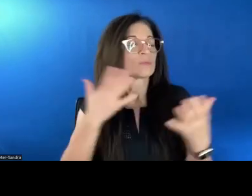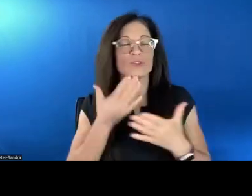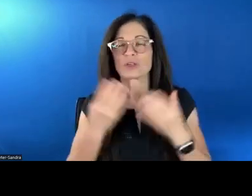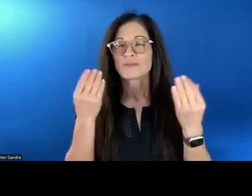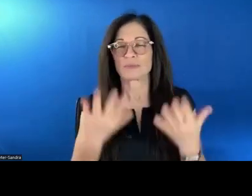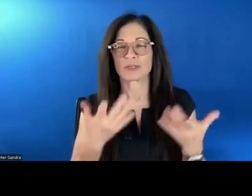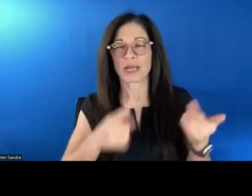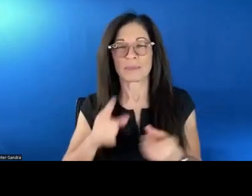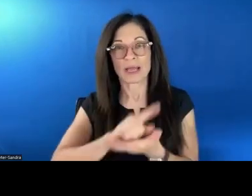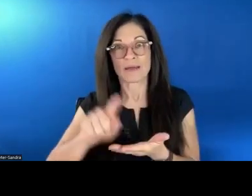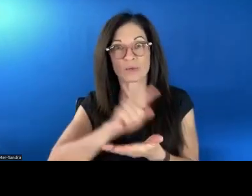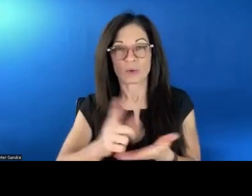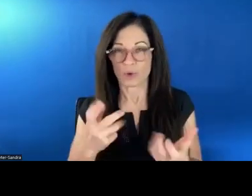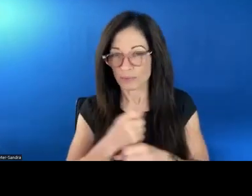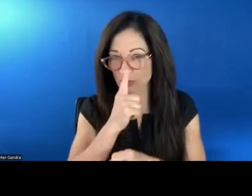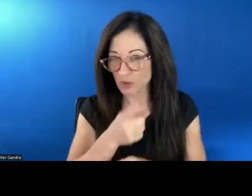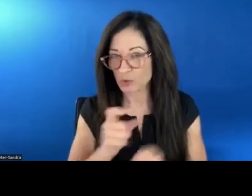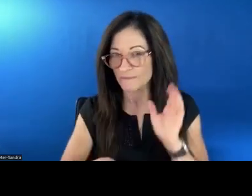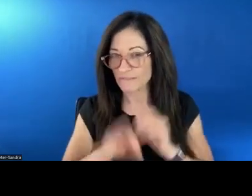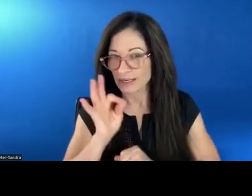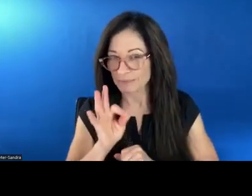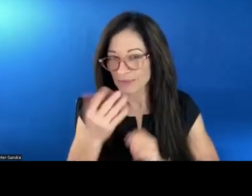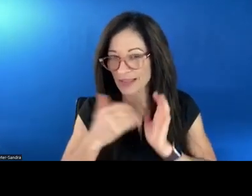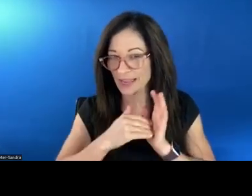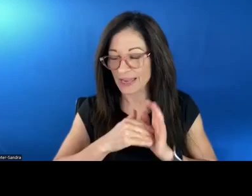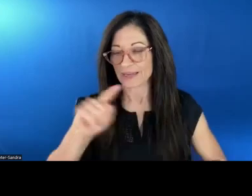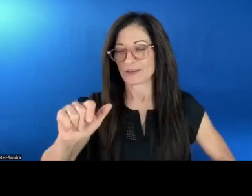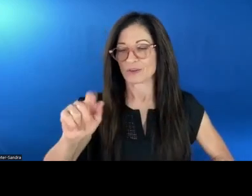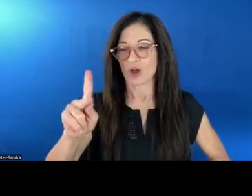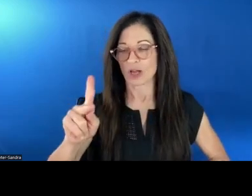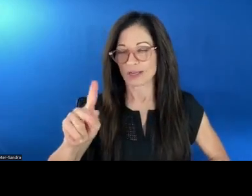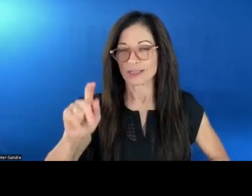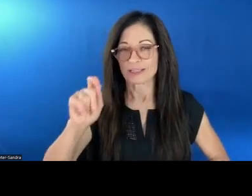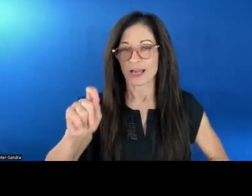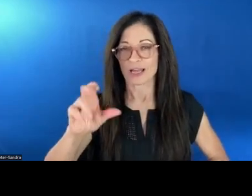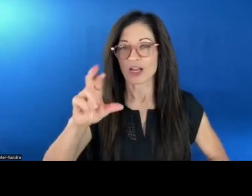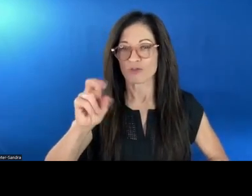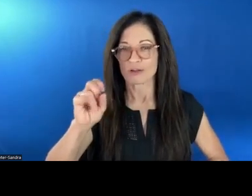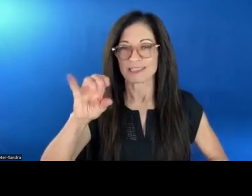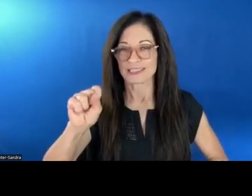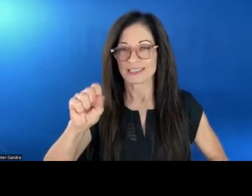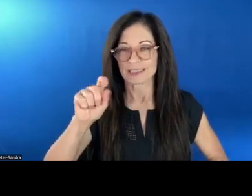happening every week. We want to make sure that you can get to it. So again, it's talk.crisisnow.com.